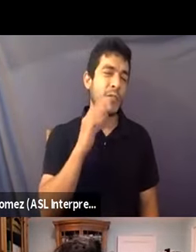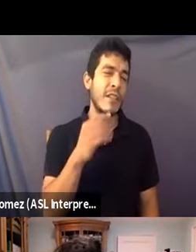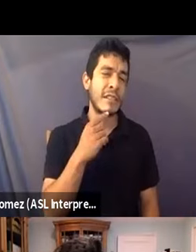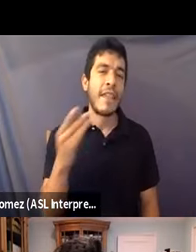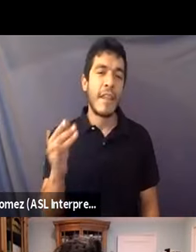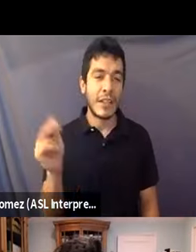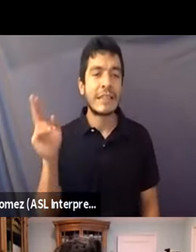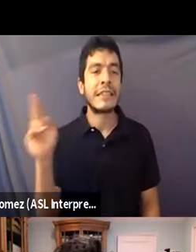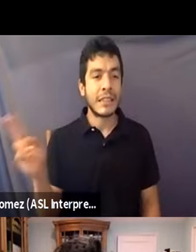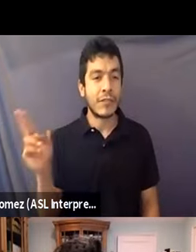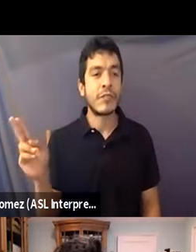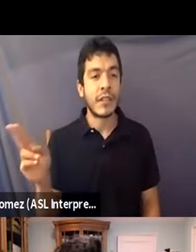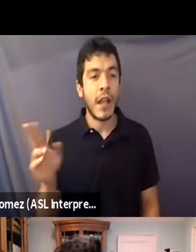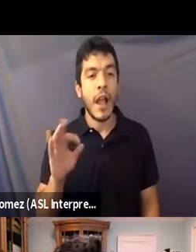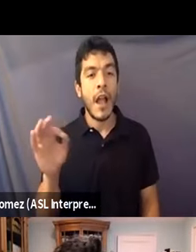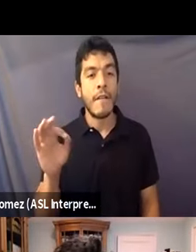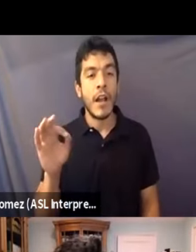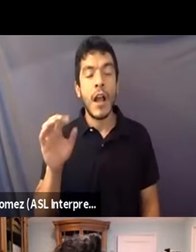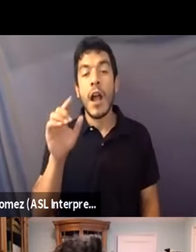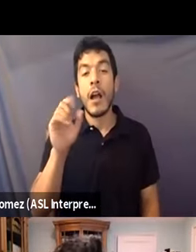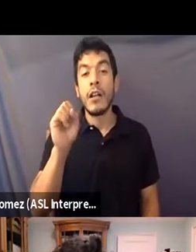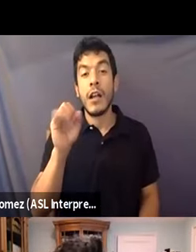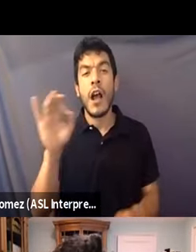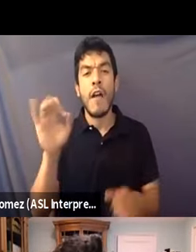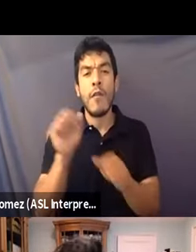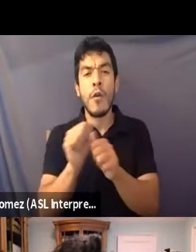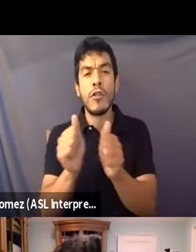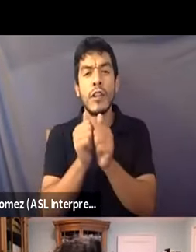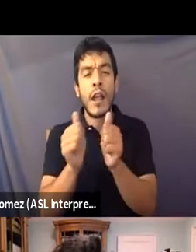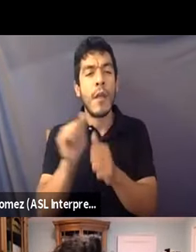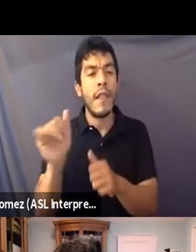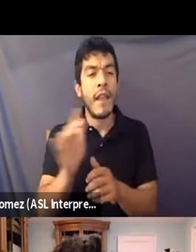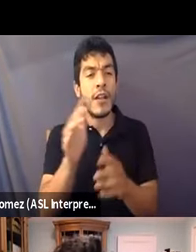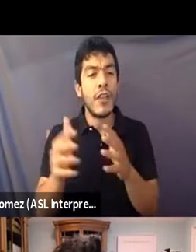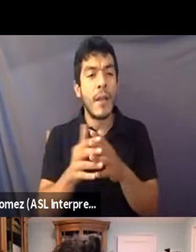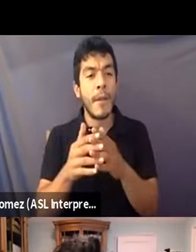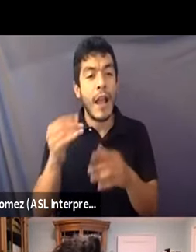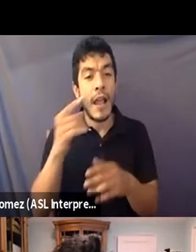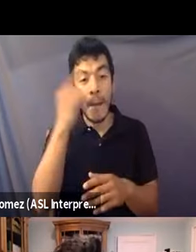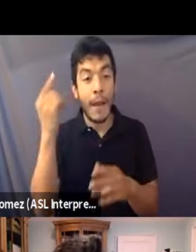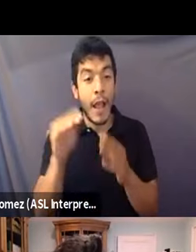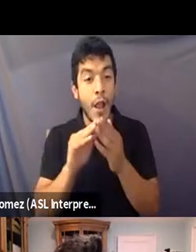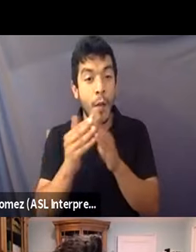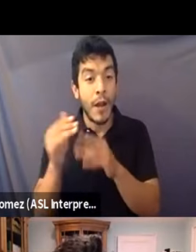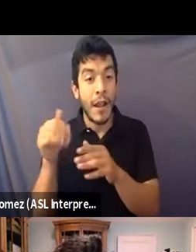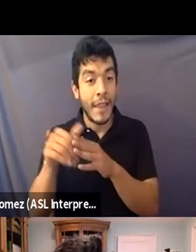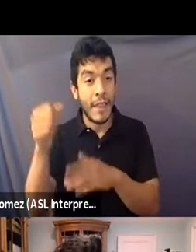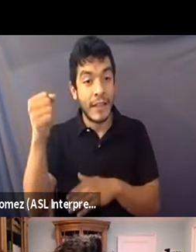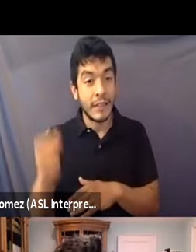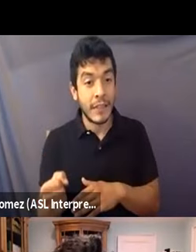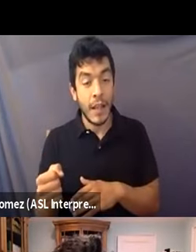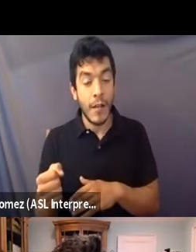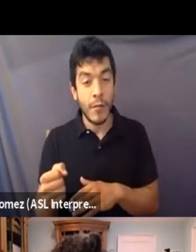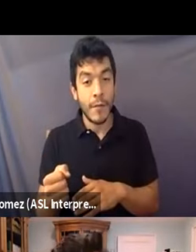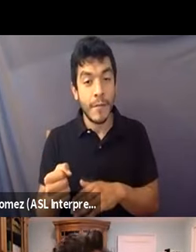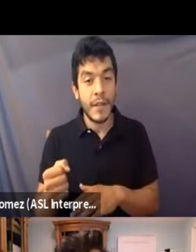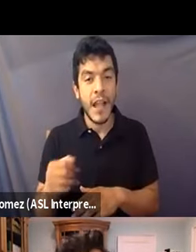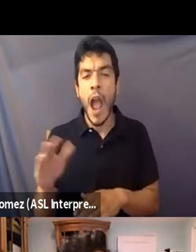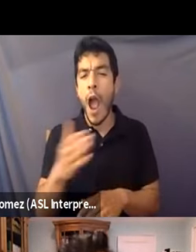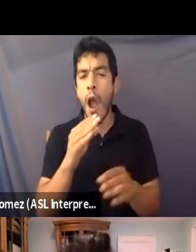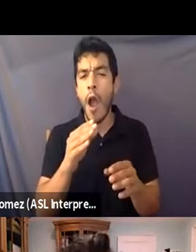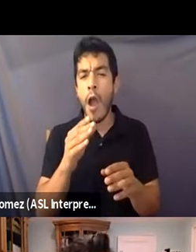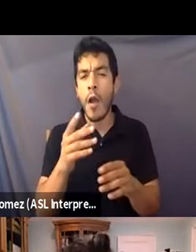of solidarity between the Asian American and the black community in the South, you know, and our movements have been intersectional, you know,